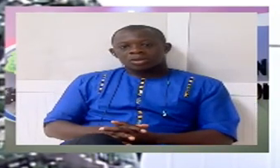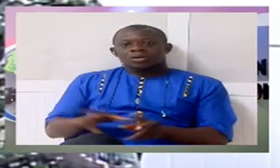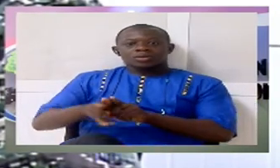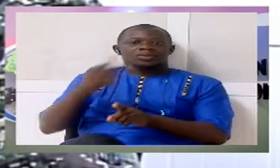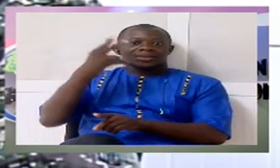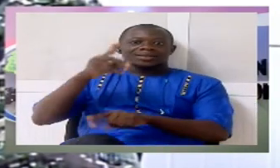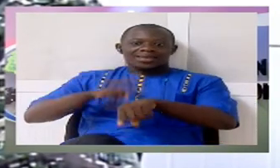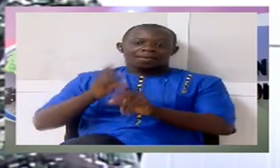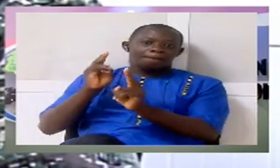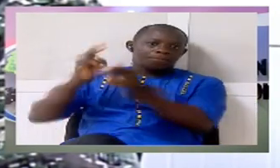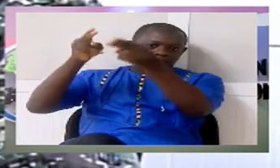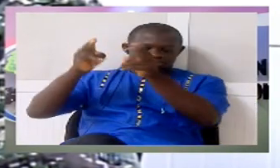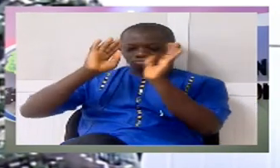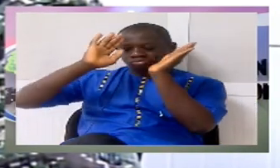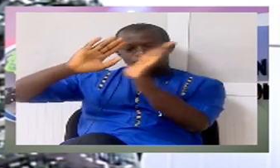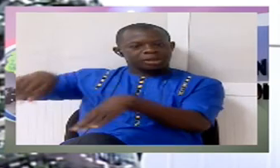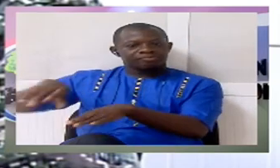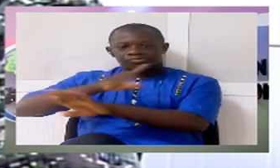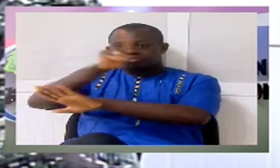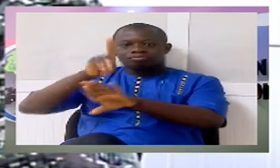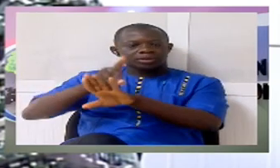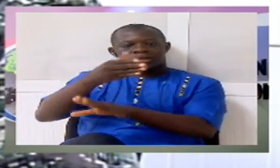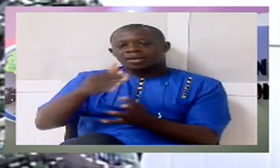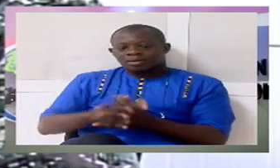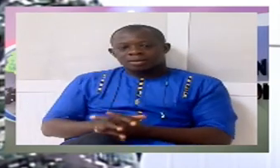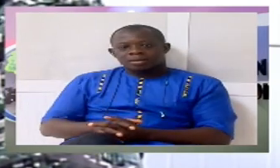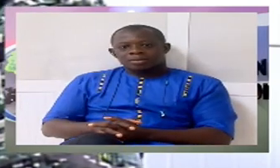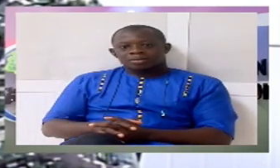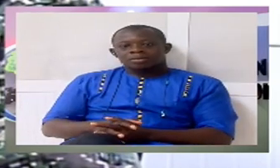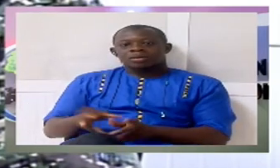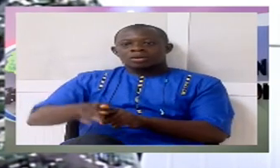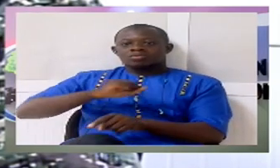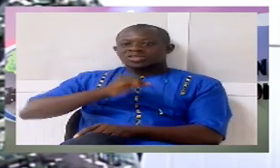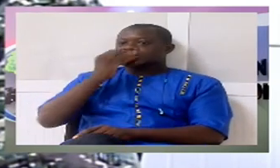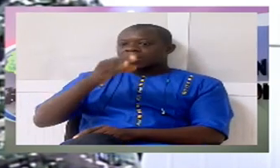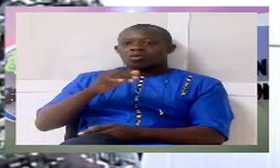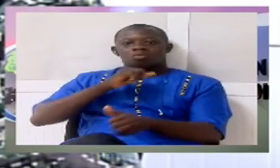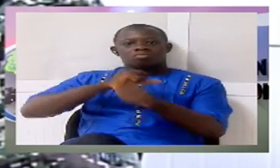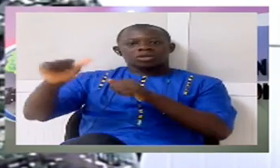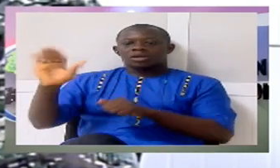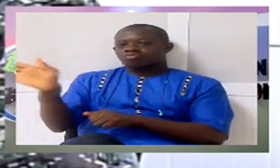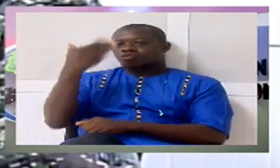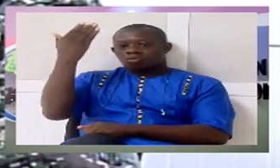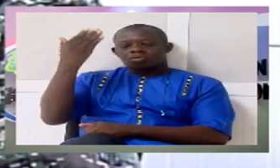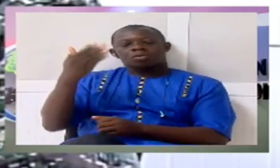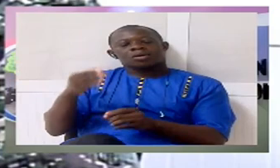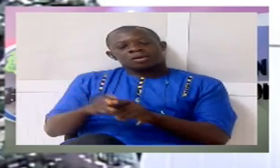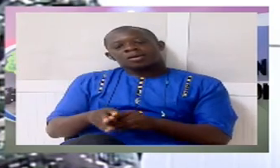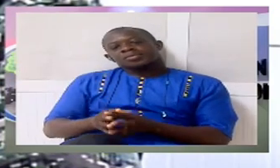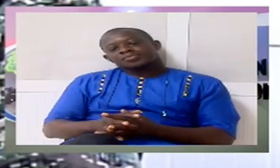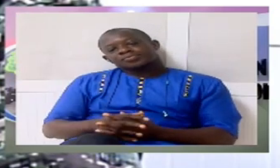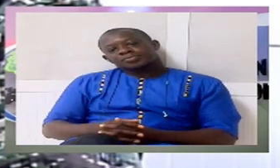When he shot him, that was when where he left him. Let's go. And he said to us, come on, let's go.